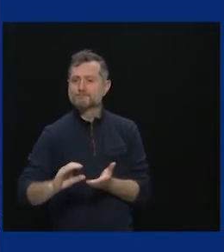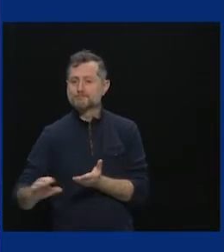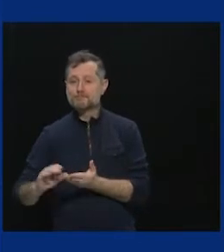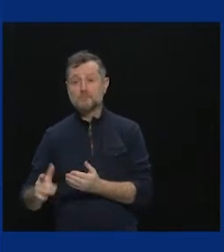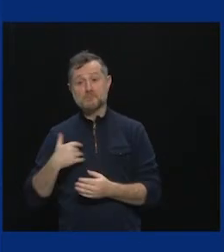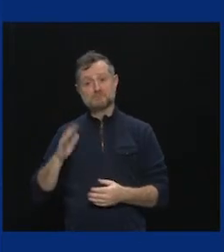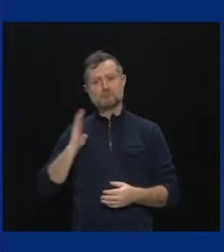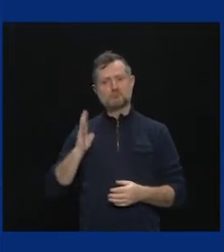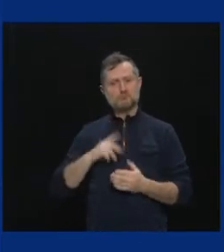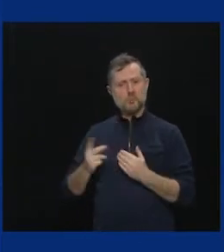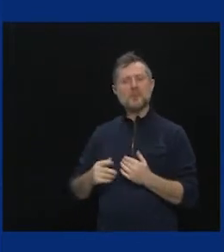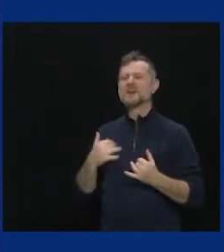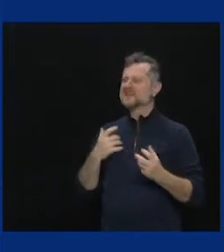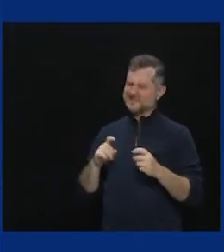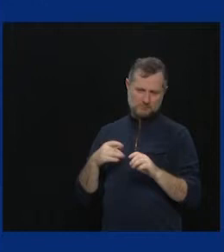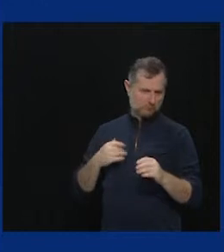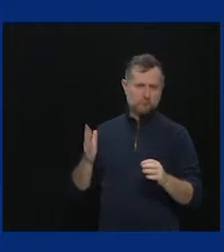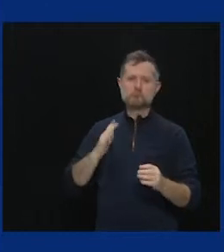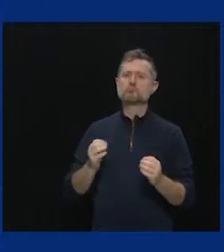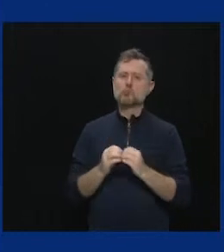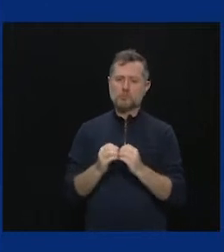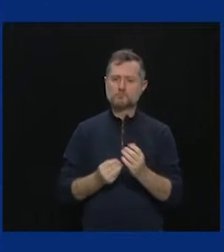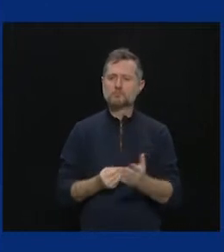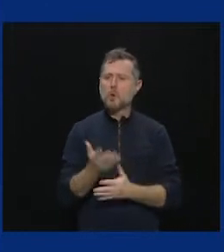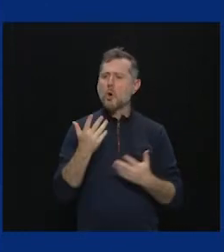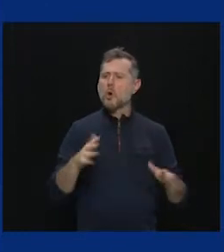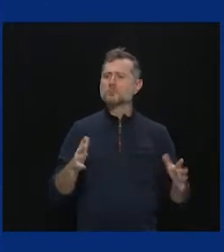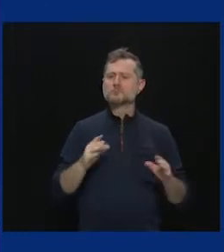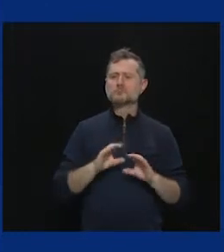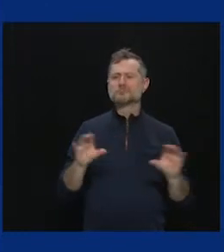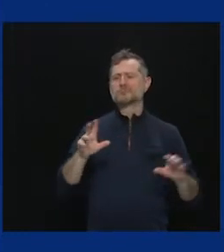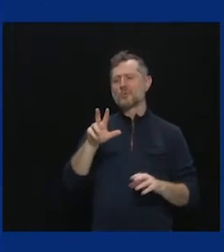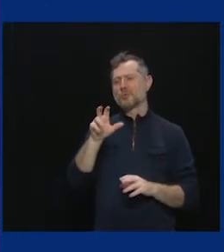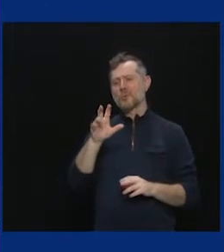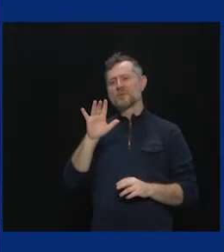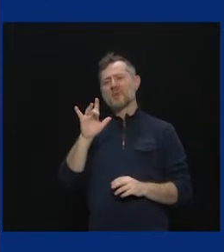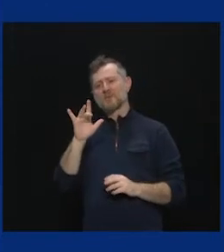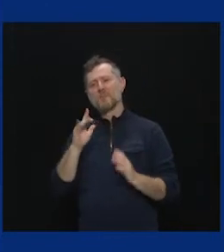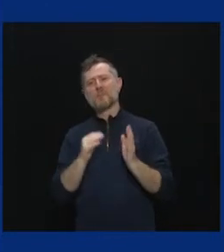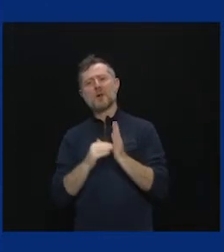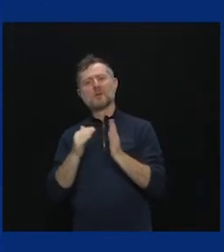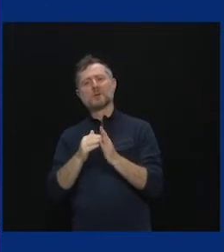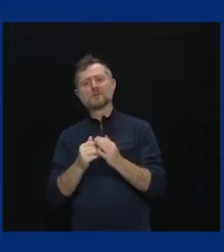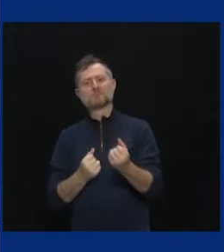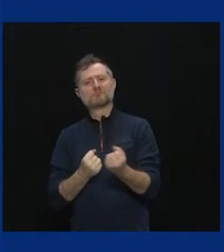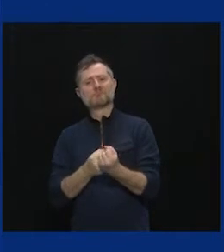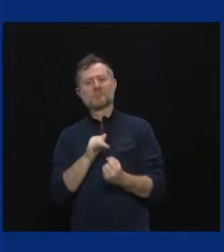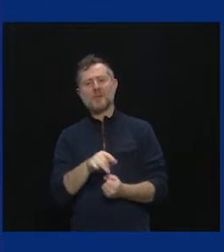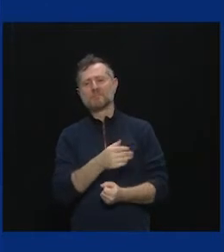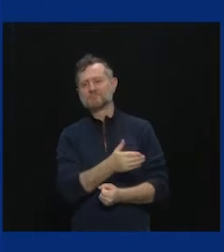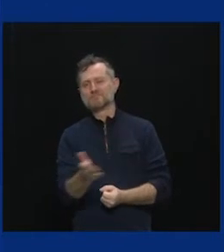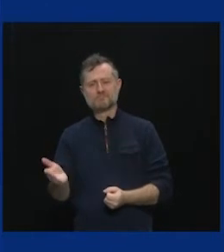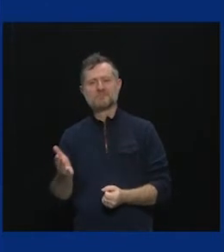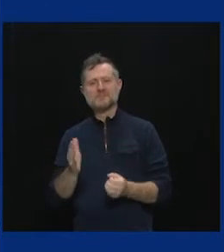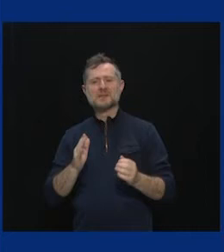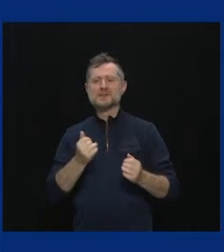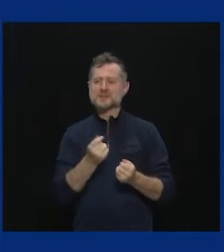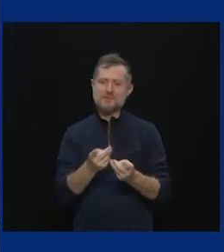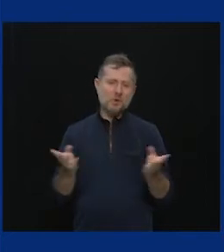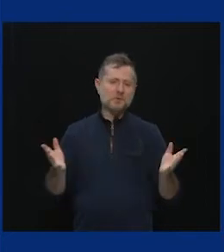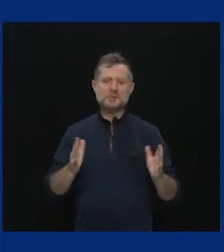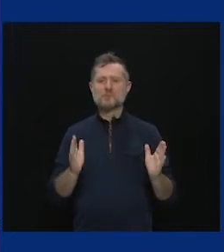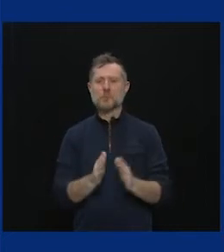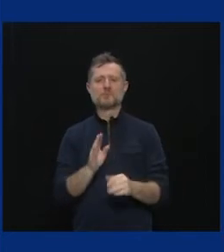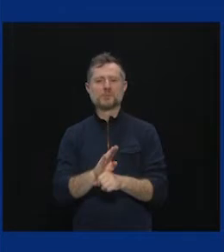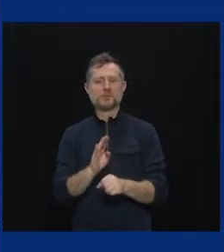already provided $325 million in assistance to 20,000 small businesses already. 83%